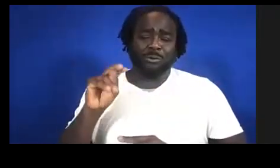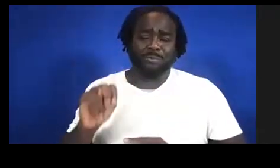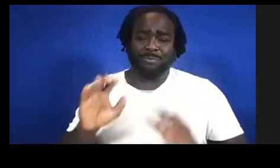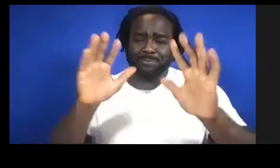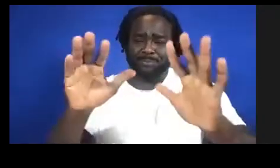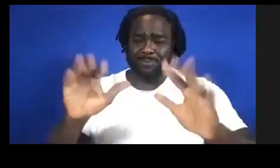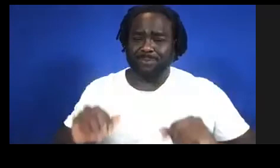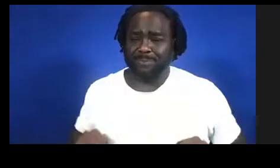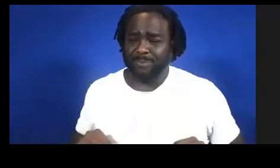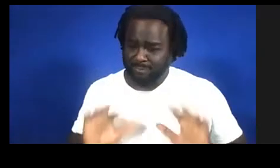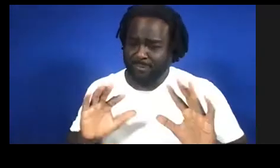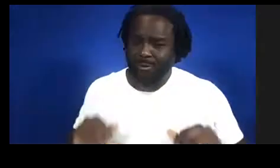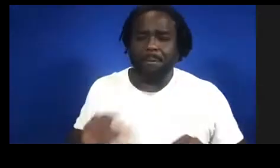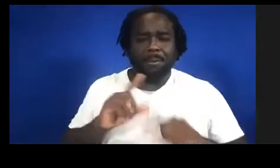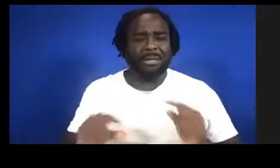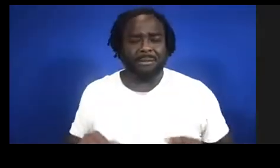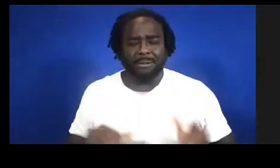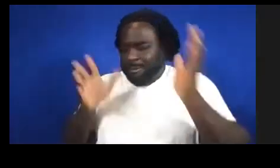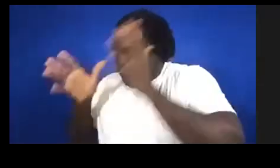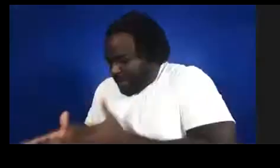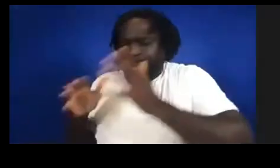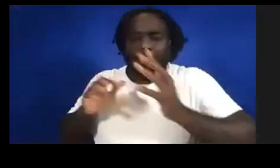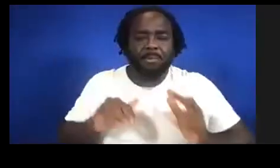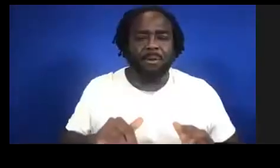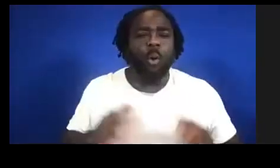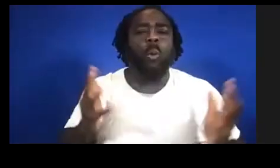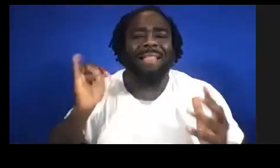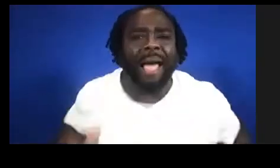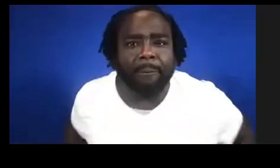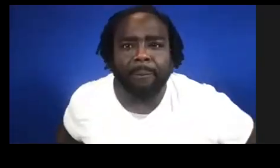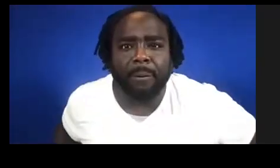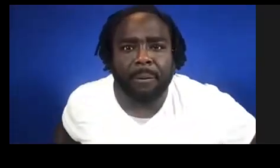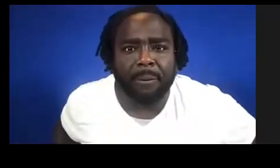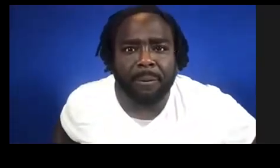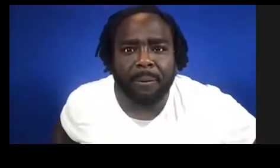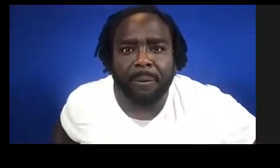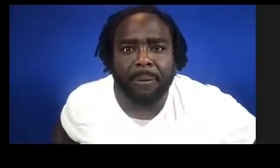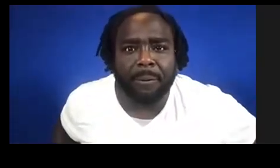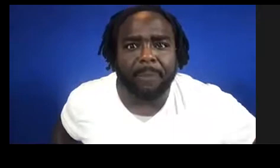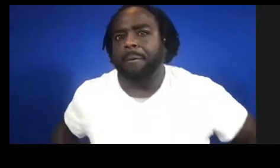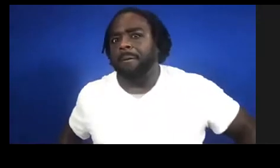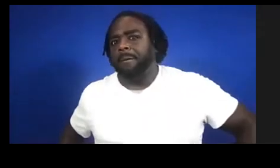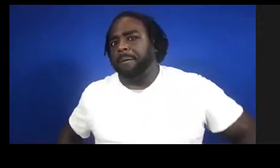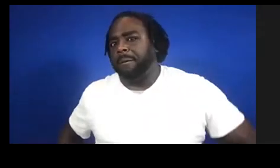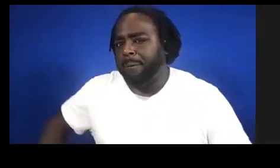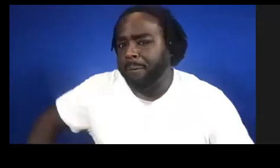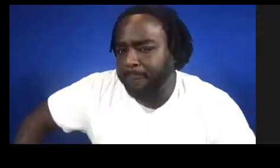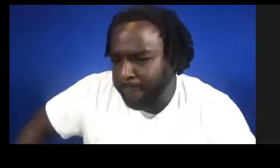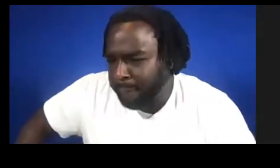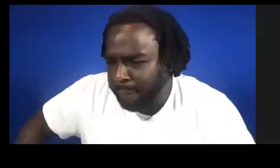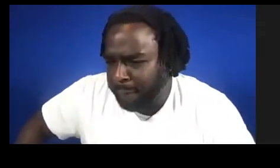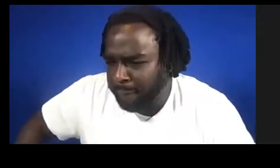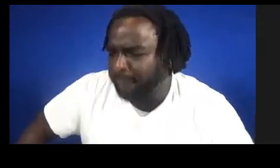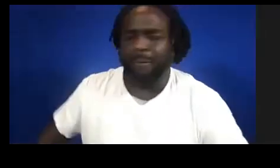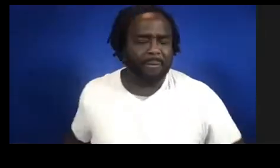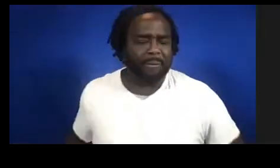be using other language. If I was in another show, but they bring this stuff that they be trying to call potato salad.